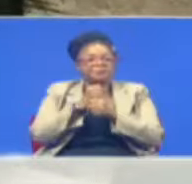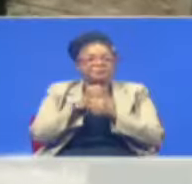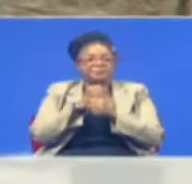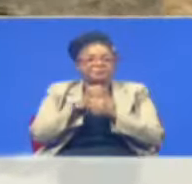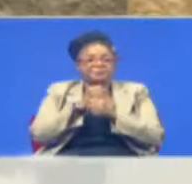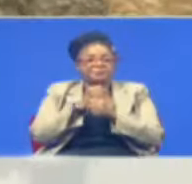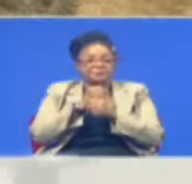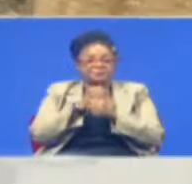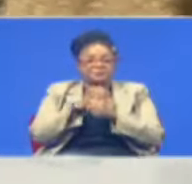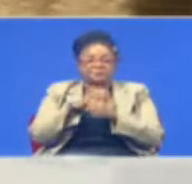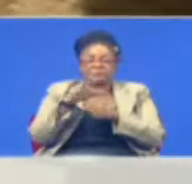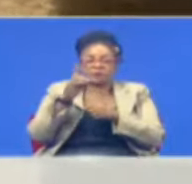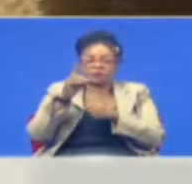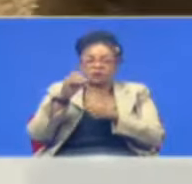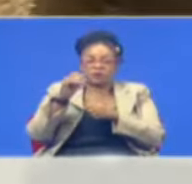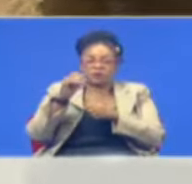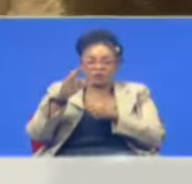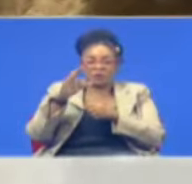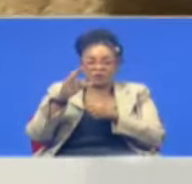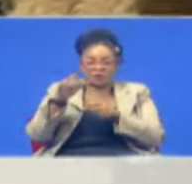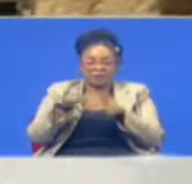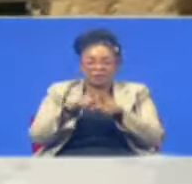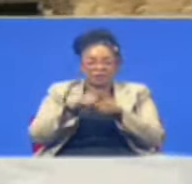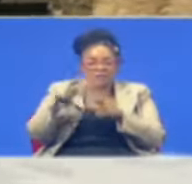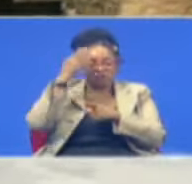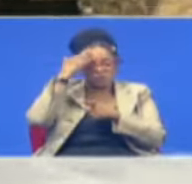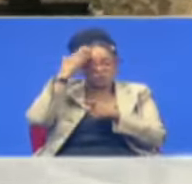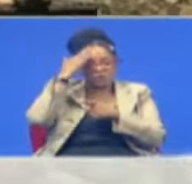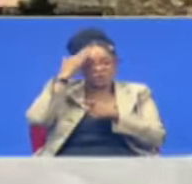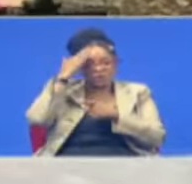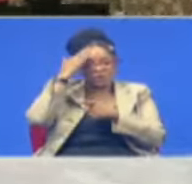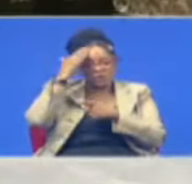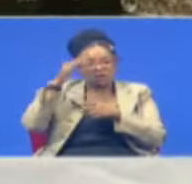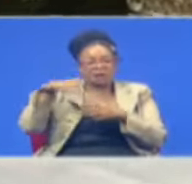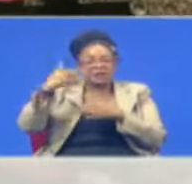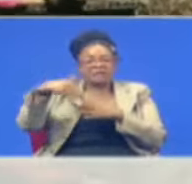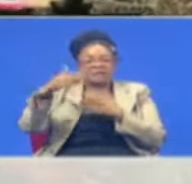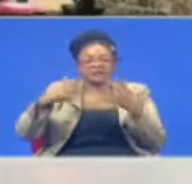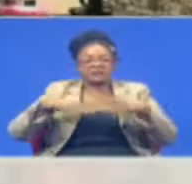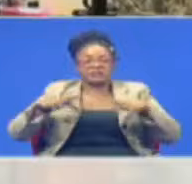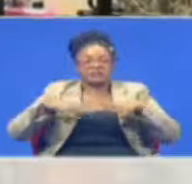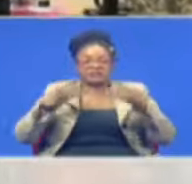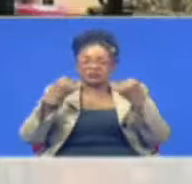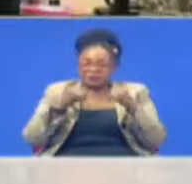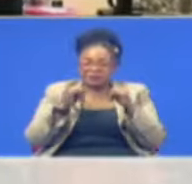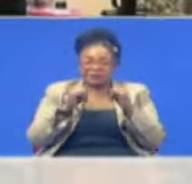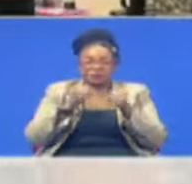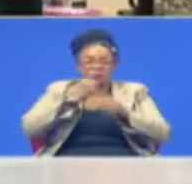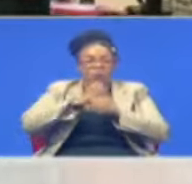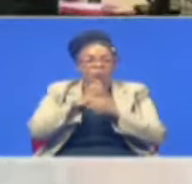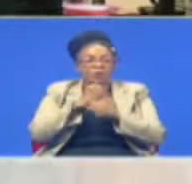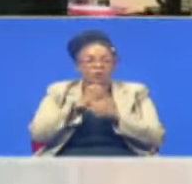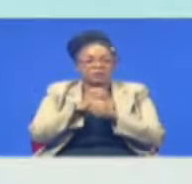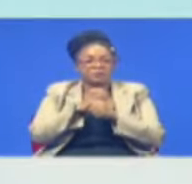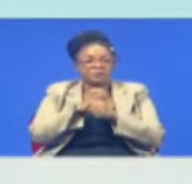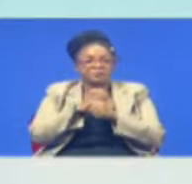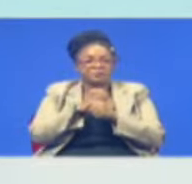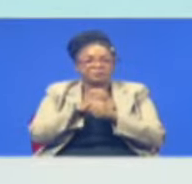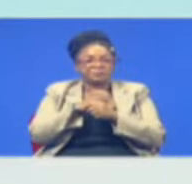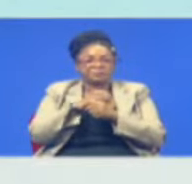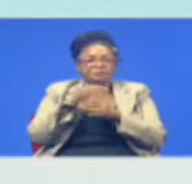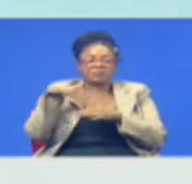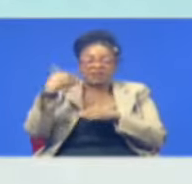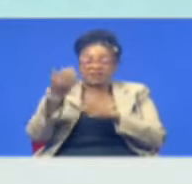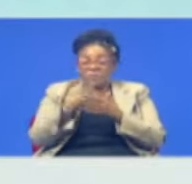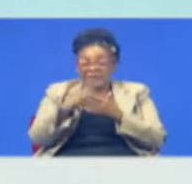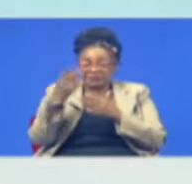Dorcas Shikobe, or Doc as she is popularly known as, is an everyday citizen trying to make ends meet. On a typical weekday, you will find